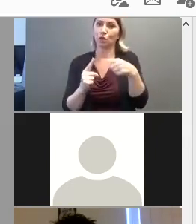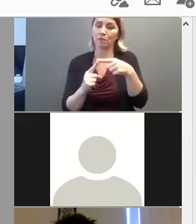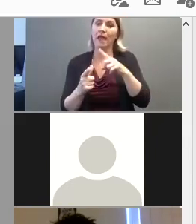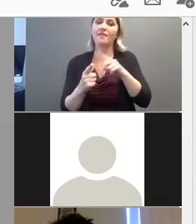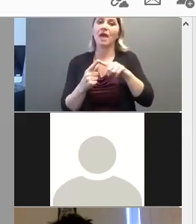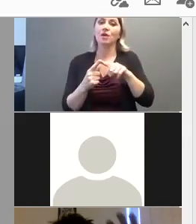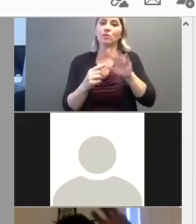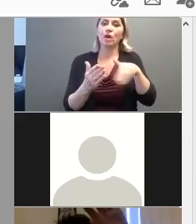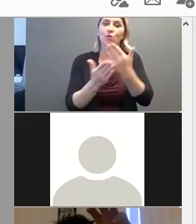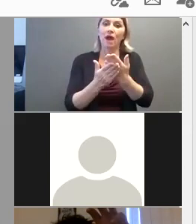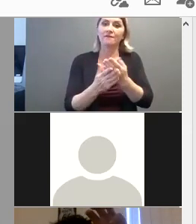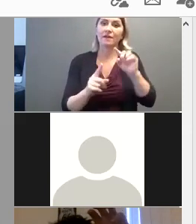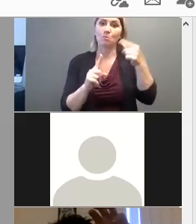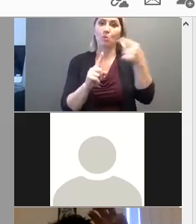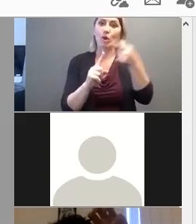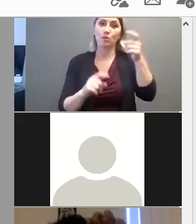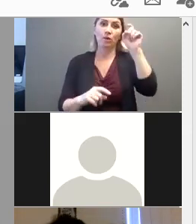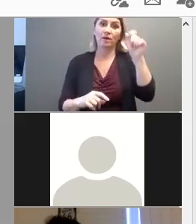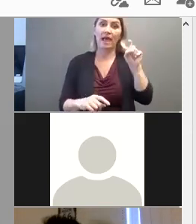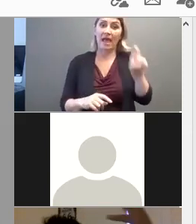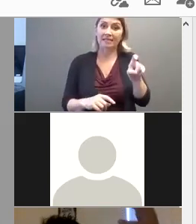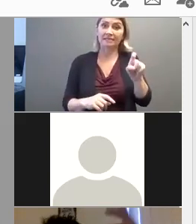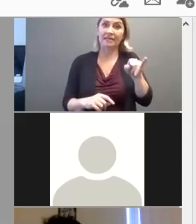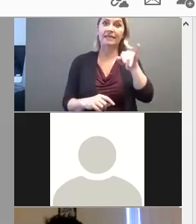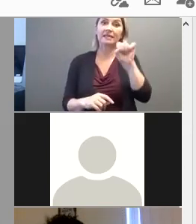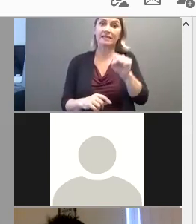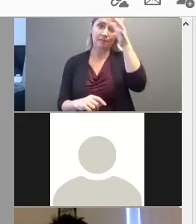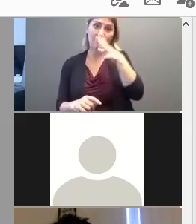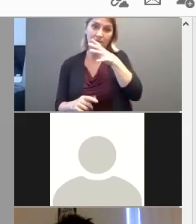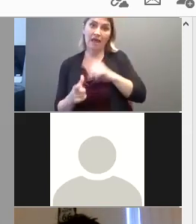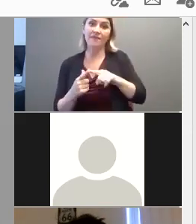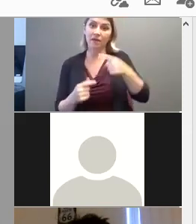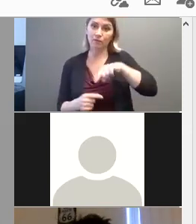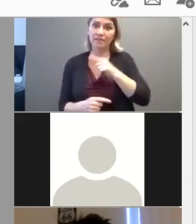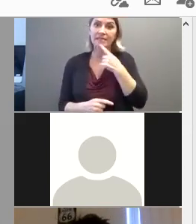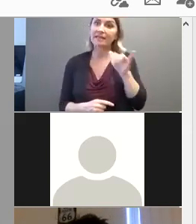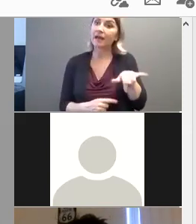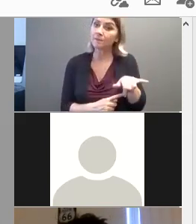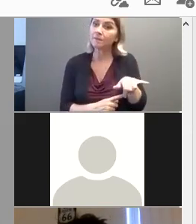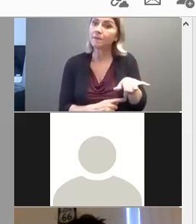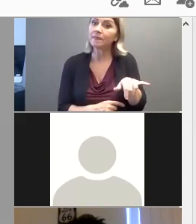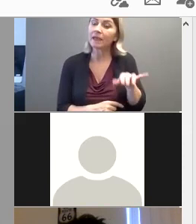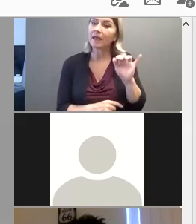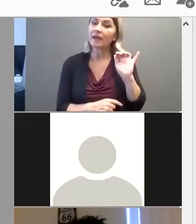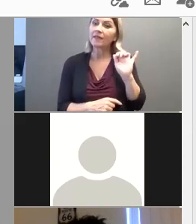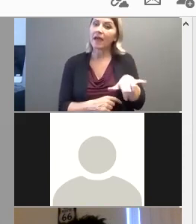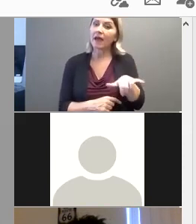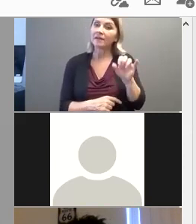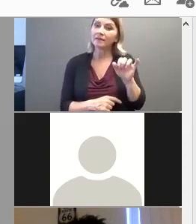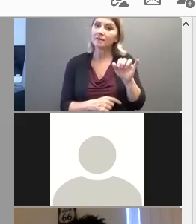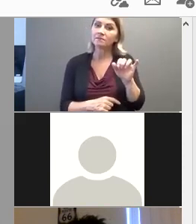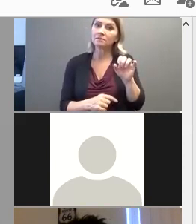point where X is its own parent, that means that it is the root node. And then we say that, then we basically return the value of